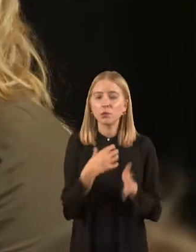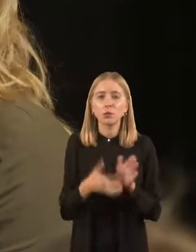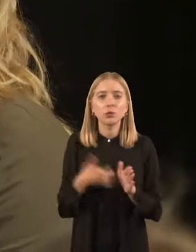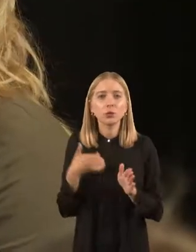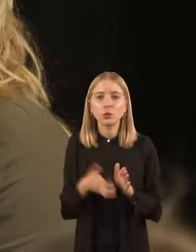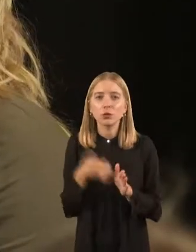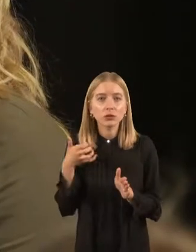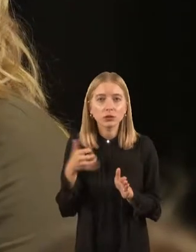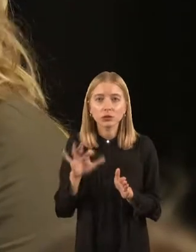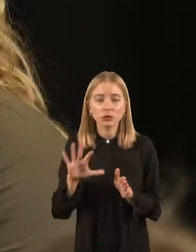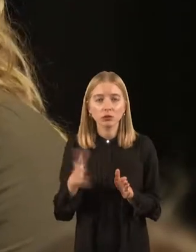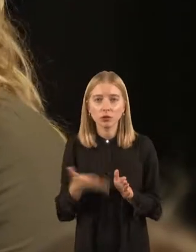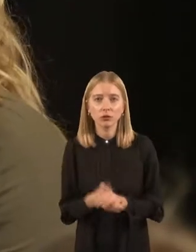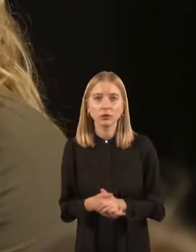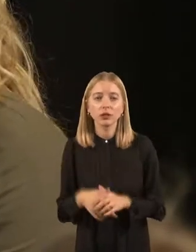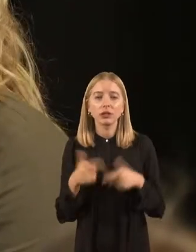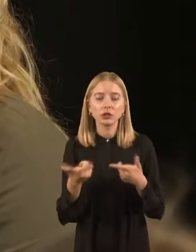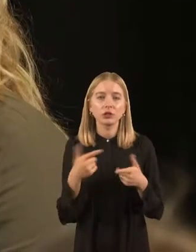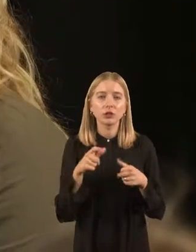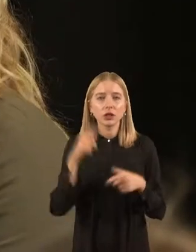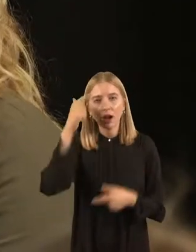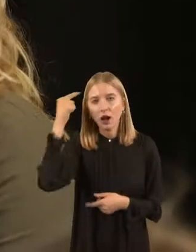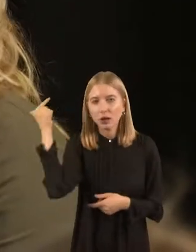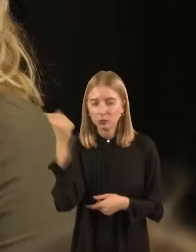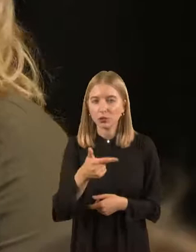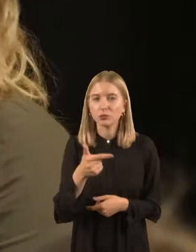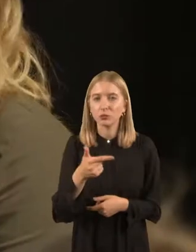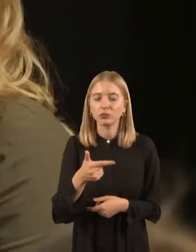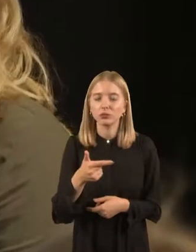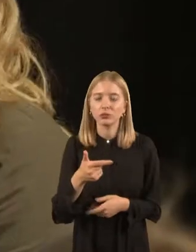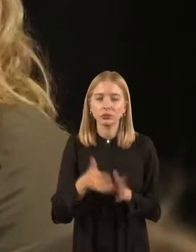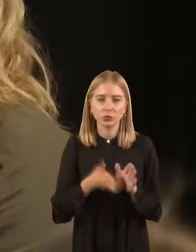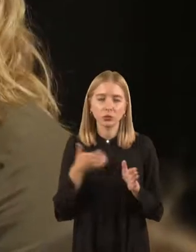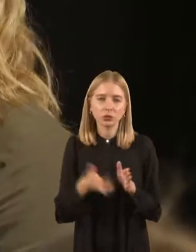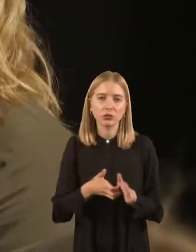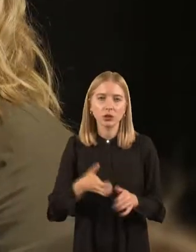by the president of the Association of Local Authorities